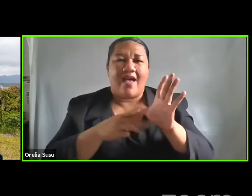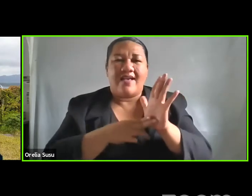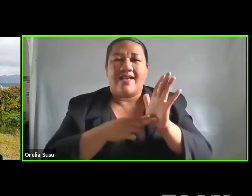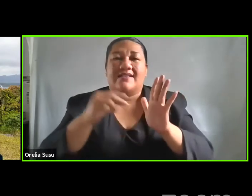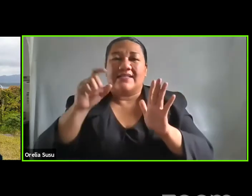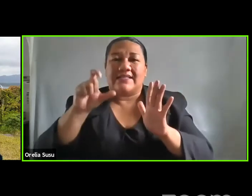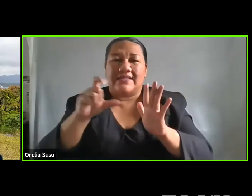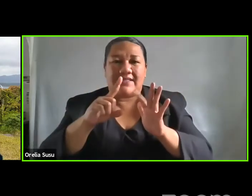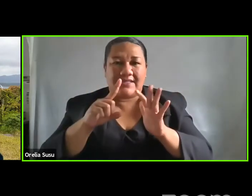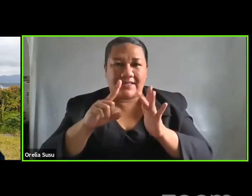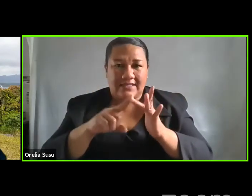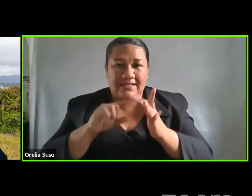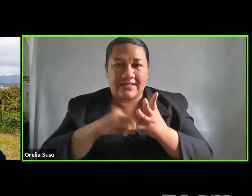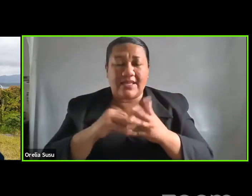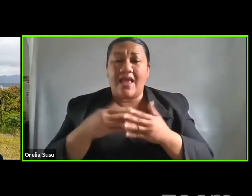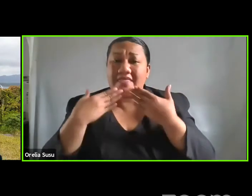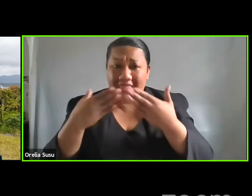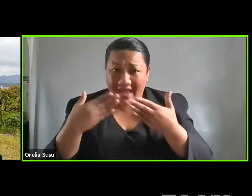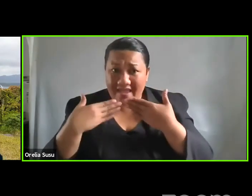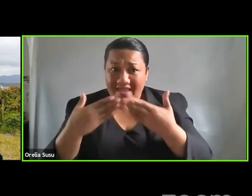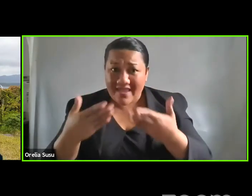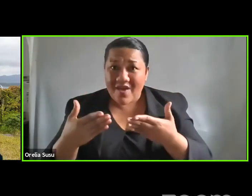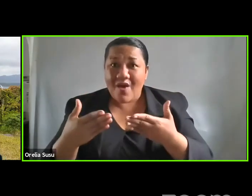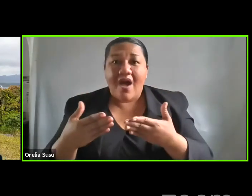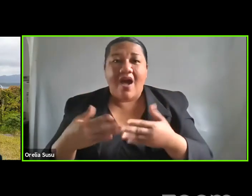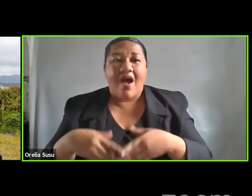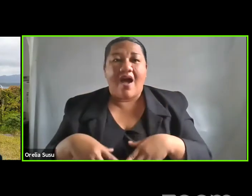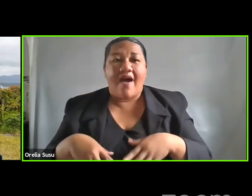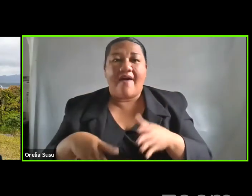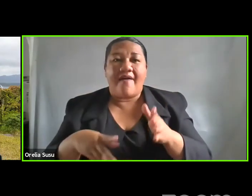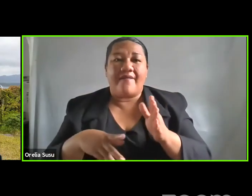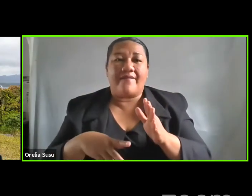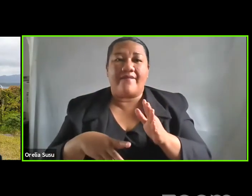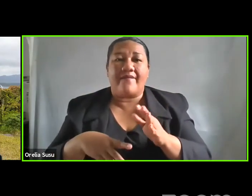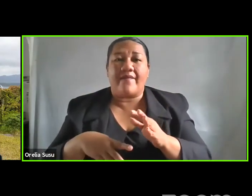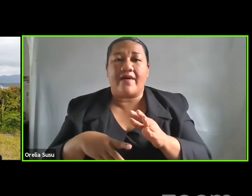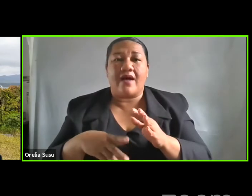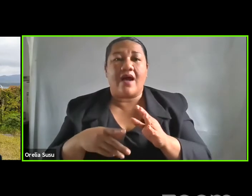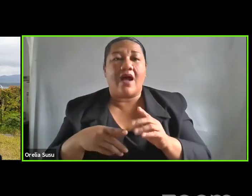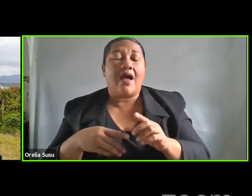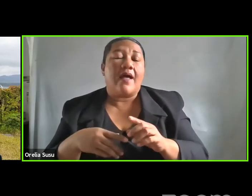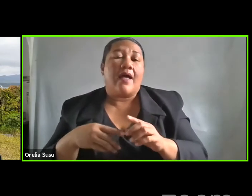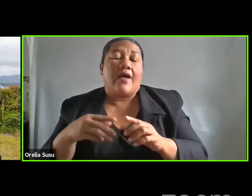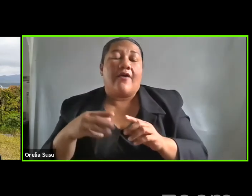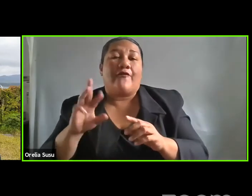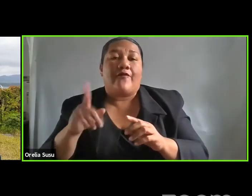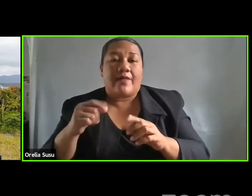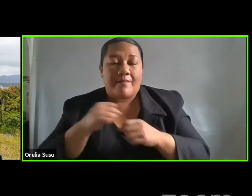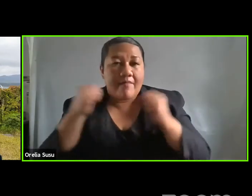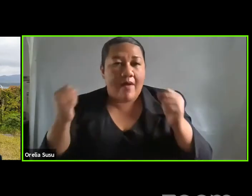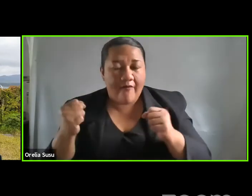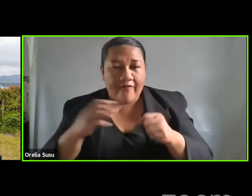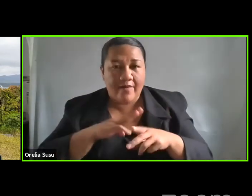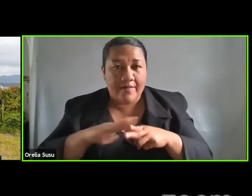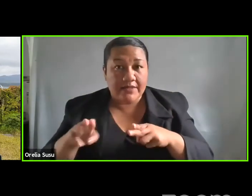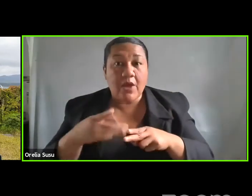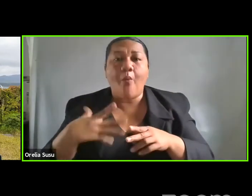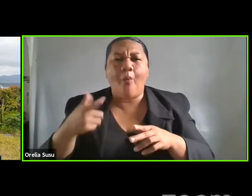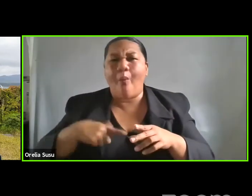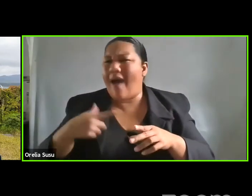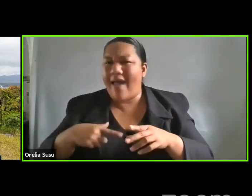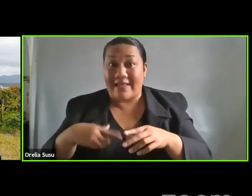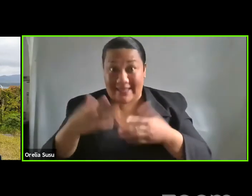for that powerful message um today i will speak on um why inclusivity is important when it comes to climate